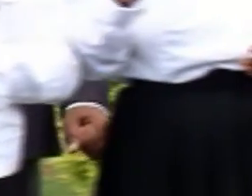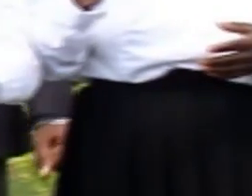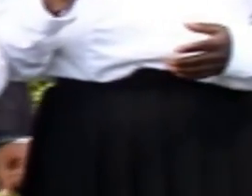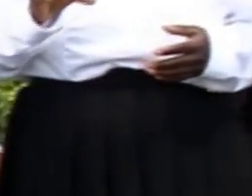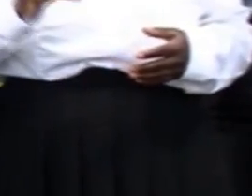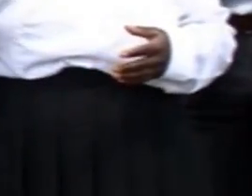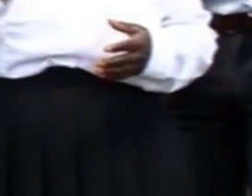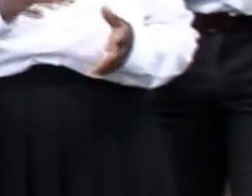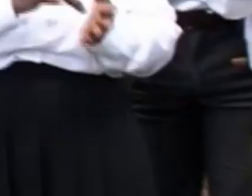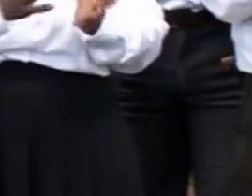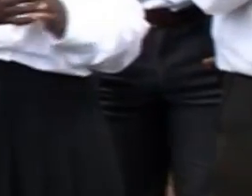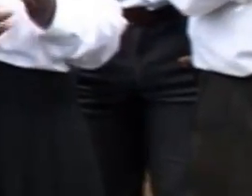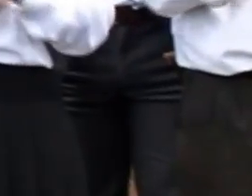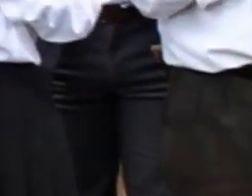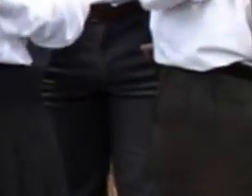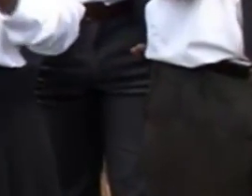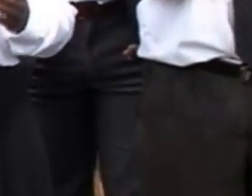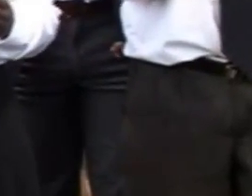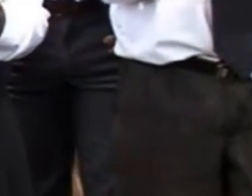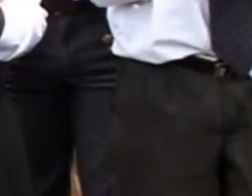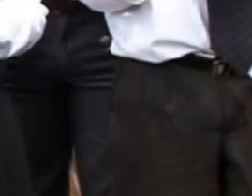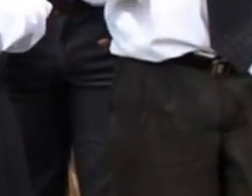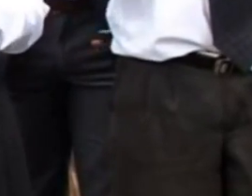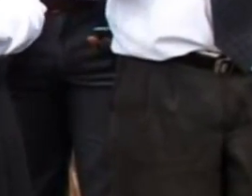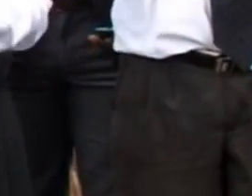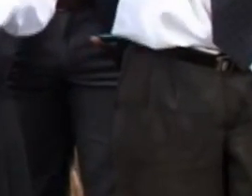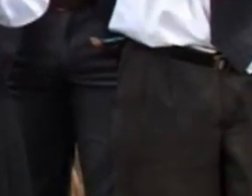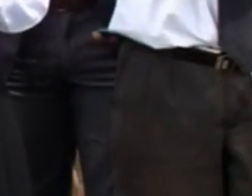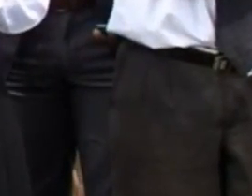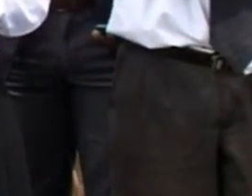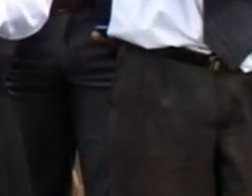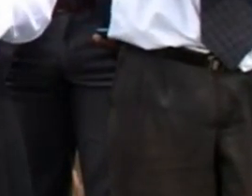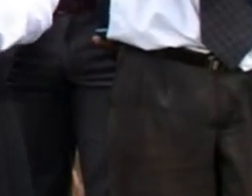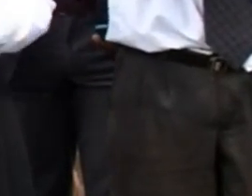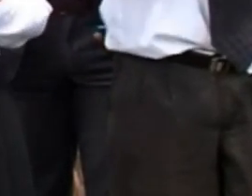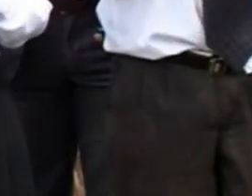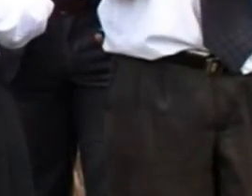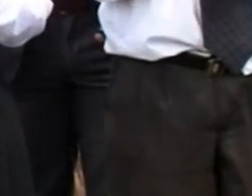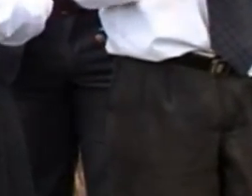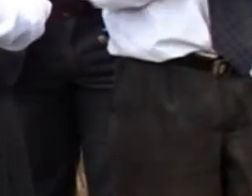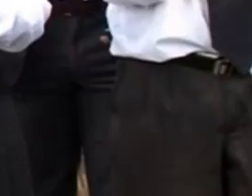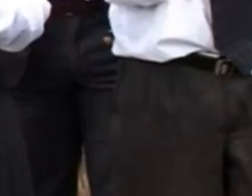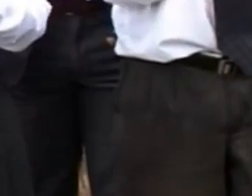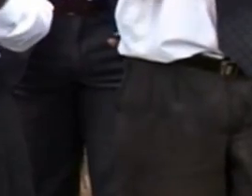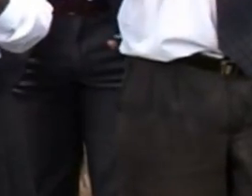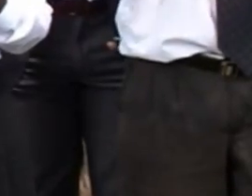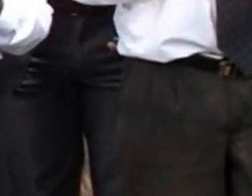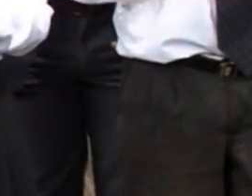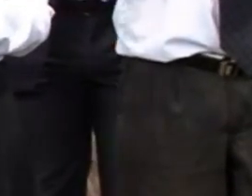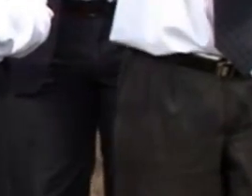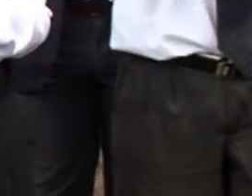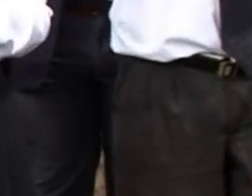Calvary. Jesus shall lead me night and day. Jesus shall lead